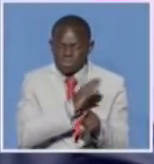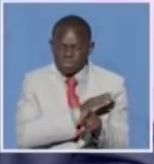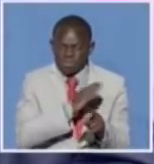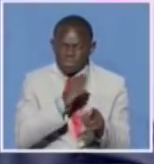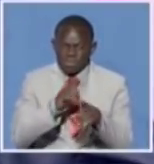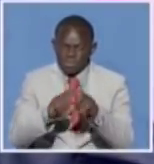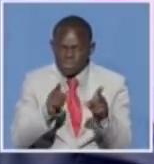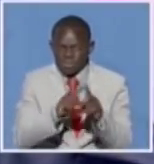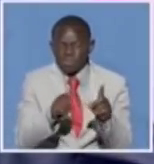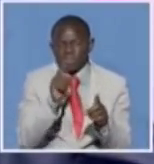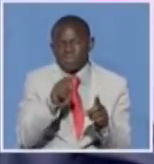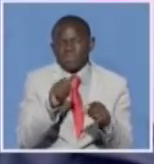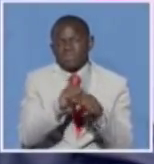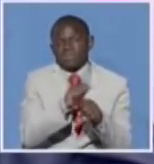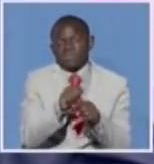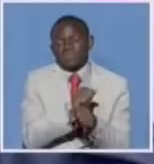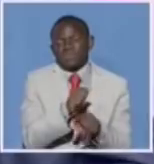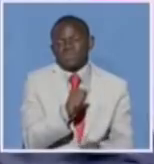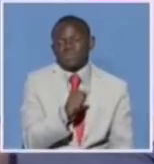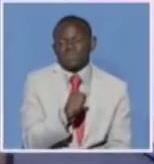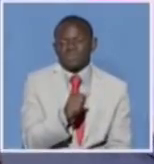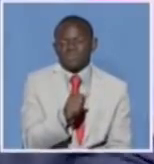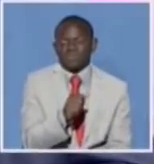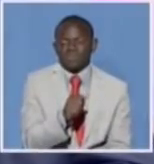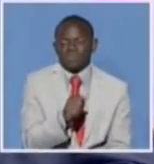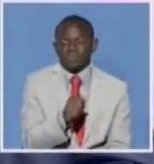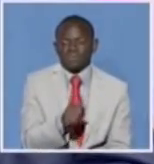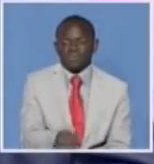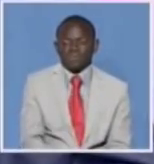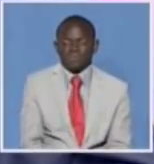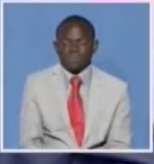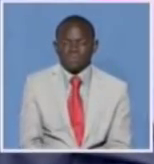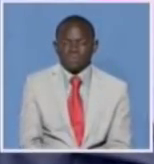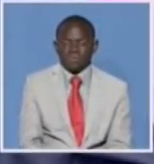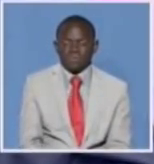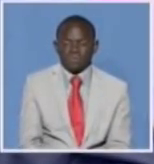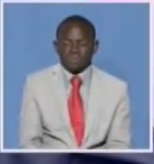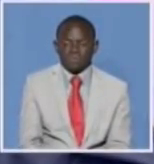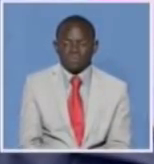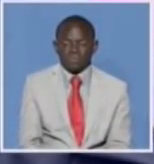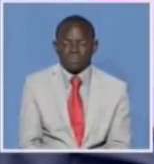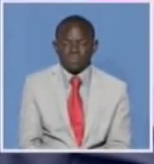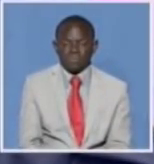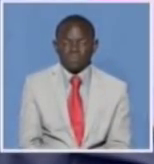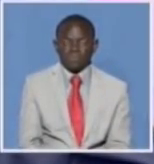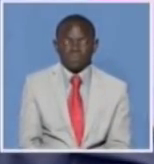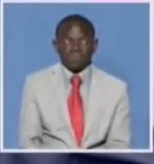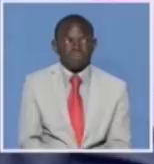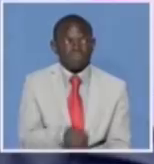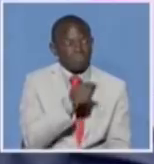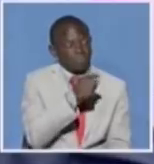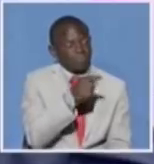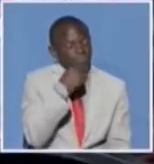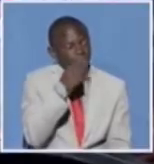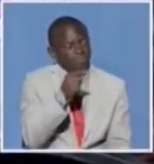are hoping to do as we continue with the development agenda. Talking about training of teachers, you had a